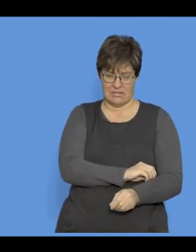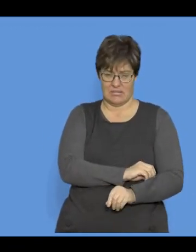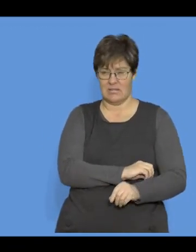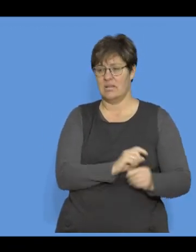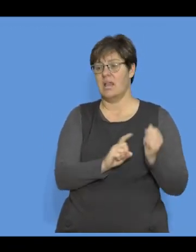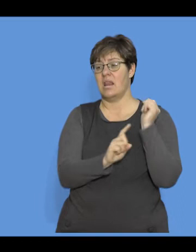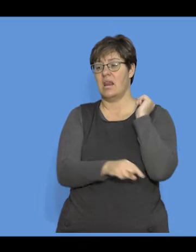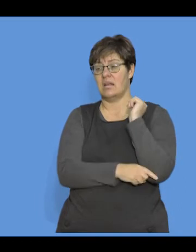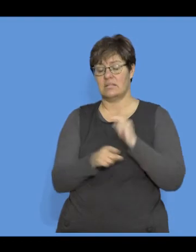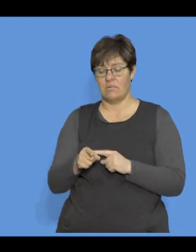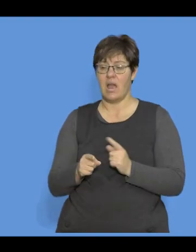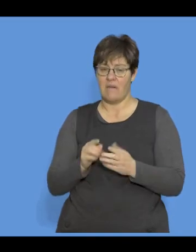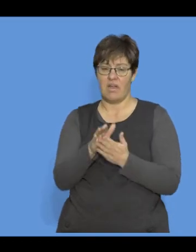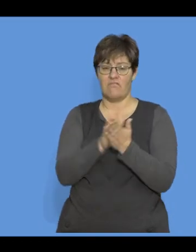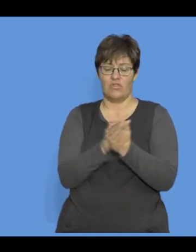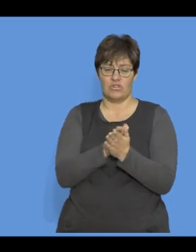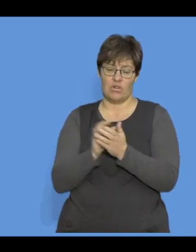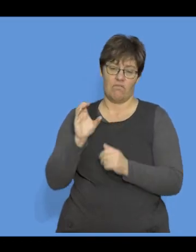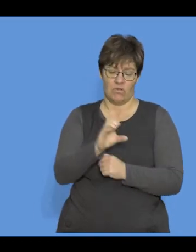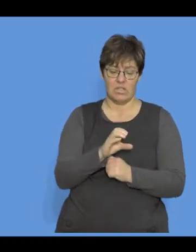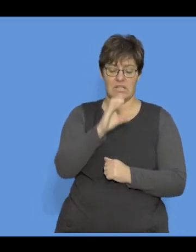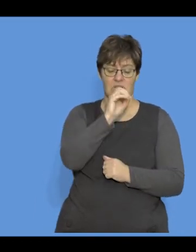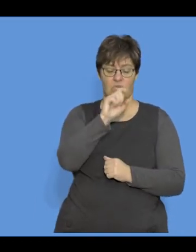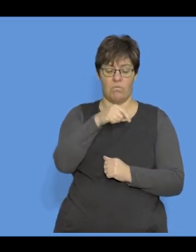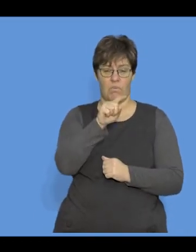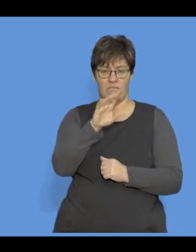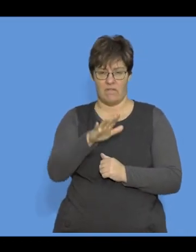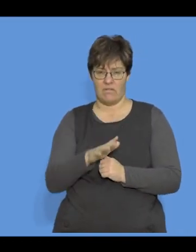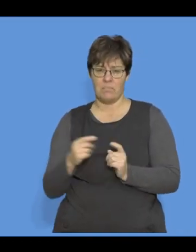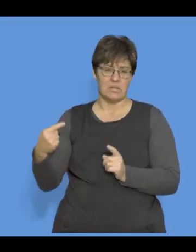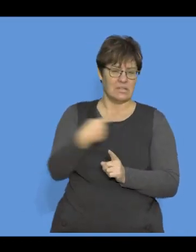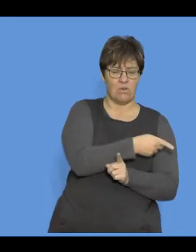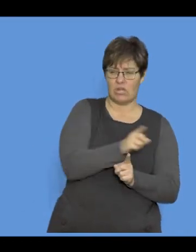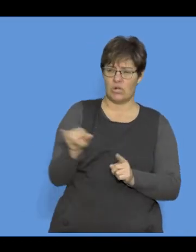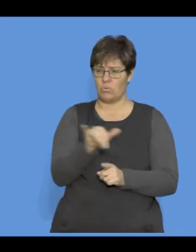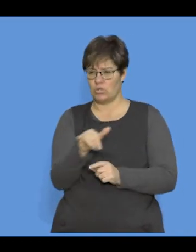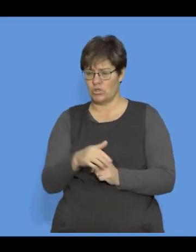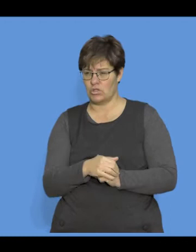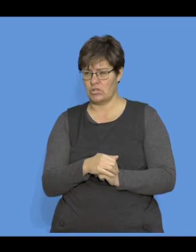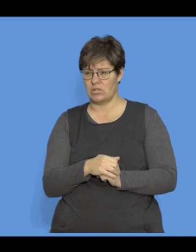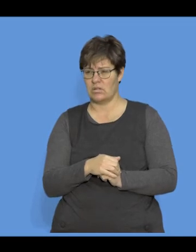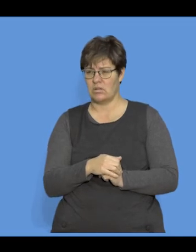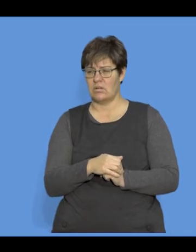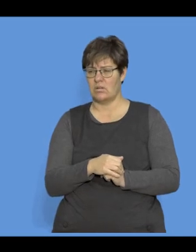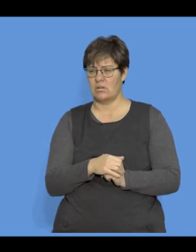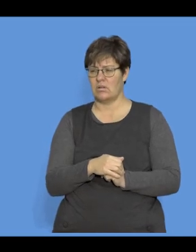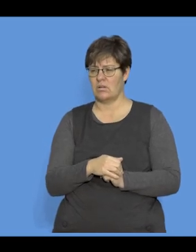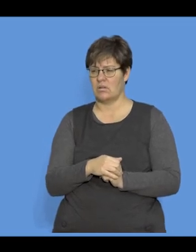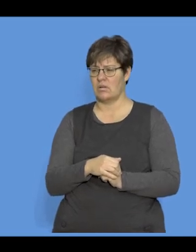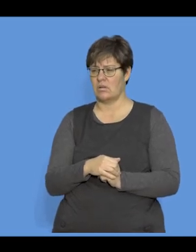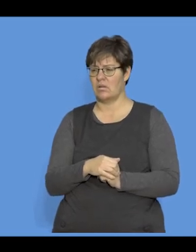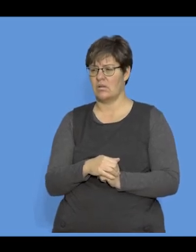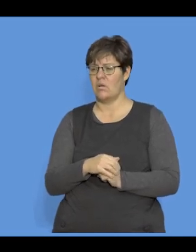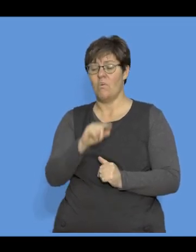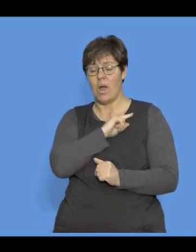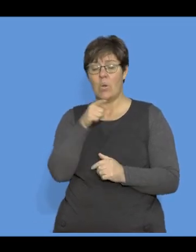bit, I've got the frictional force. Now I've got to decide which direction it's going to go. And that's incredibly